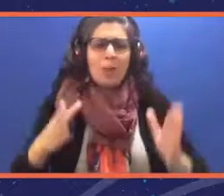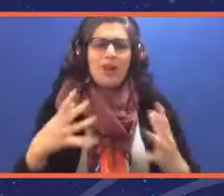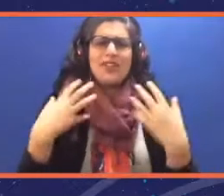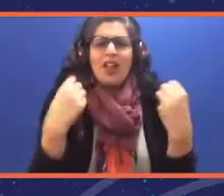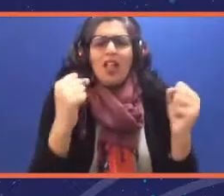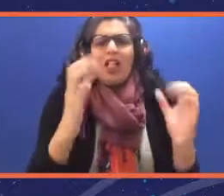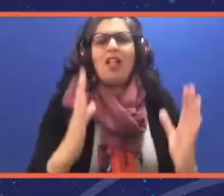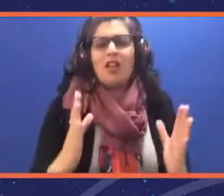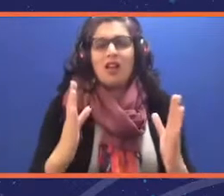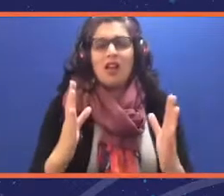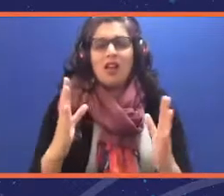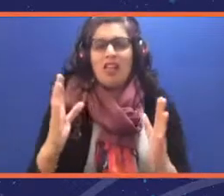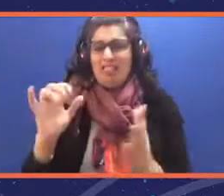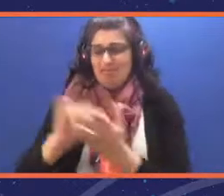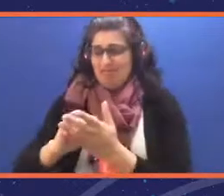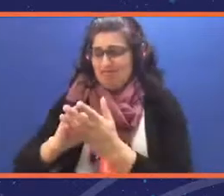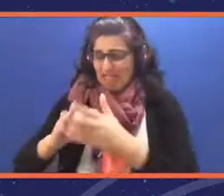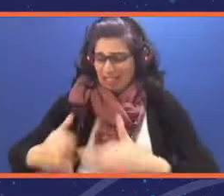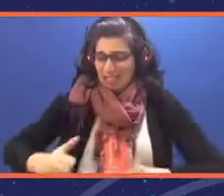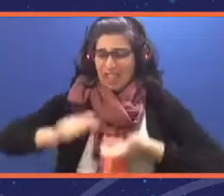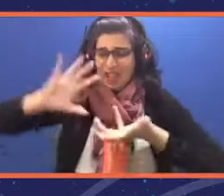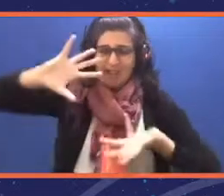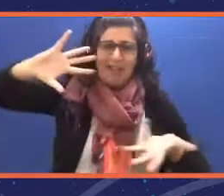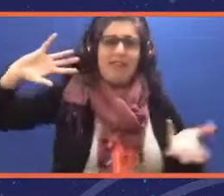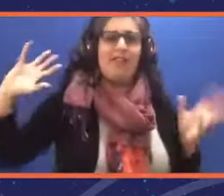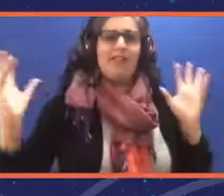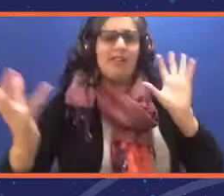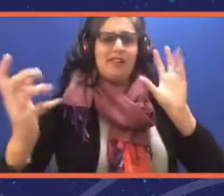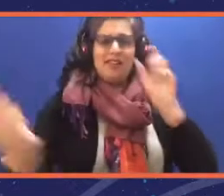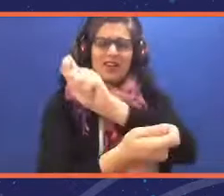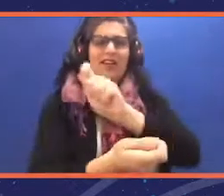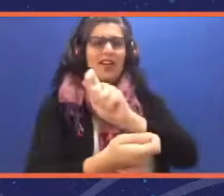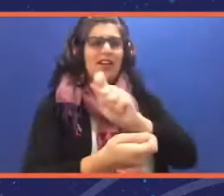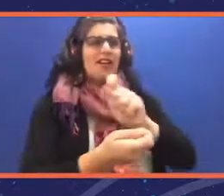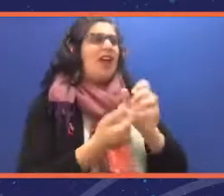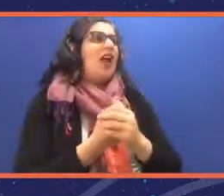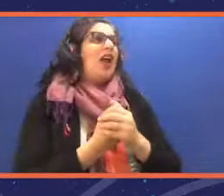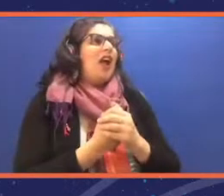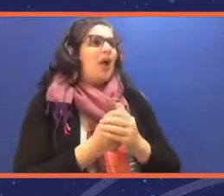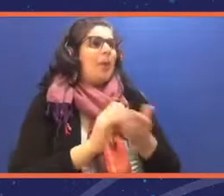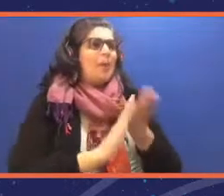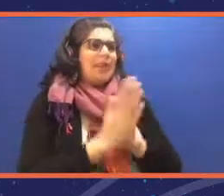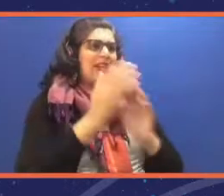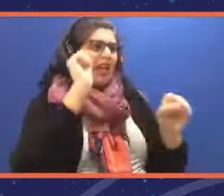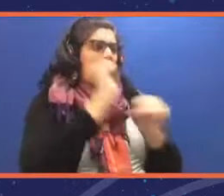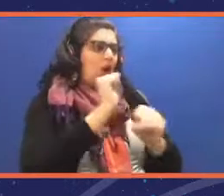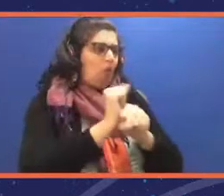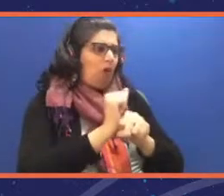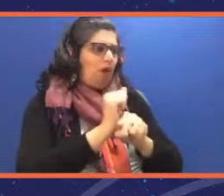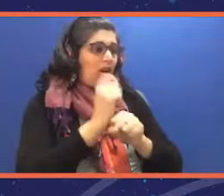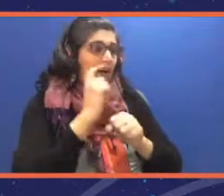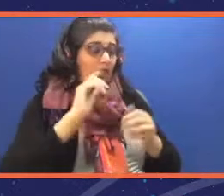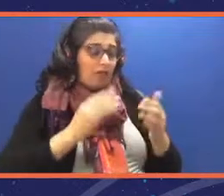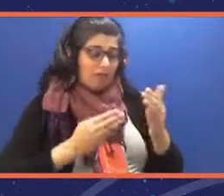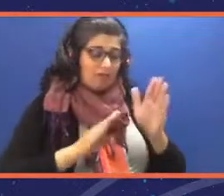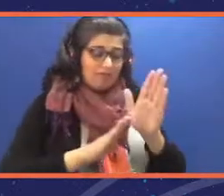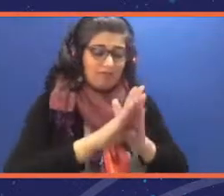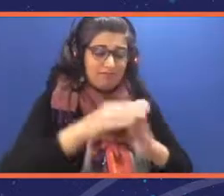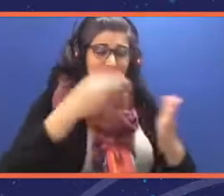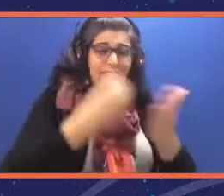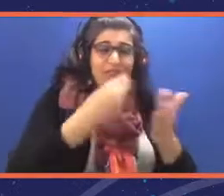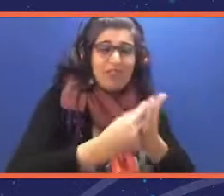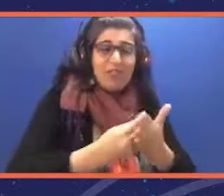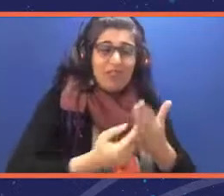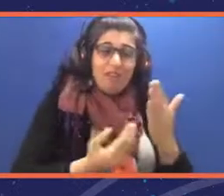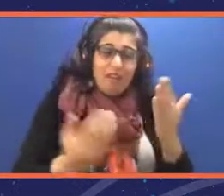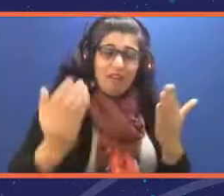was turned to labor to build wealth for European and Euro-descended people whose descendants continue